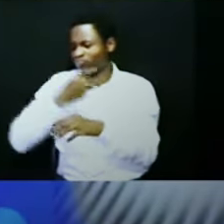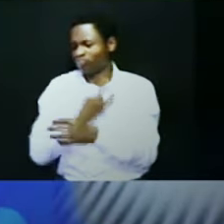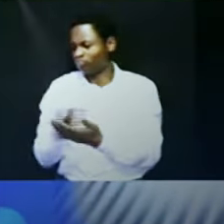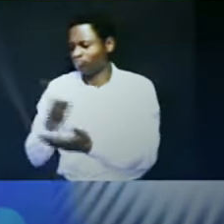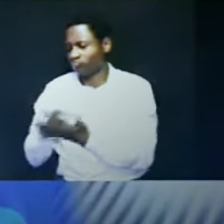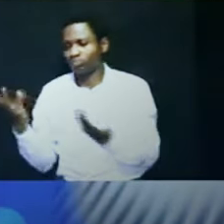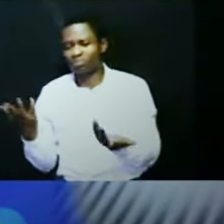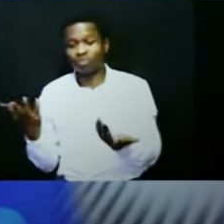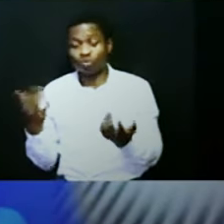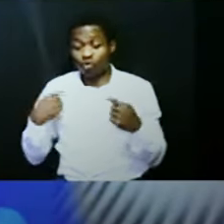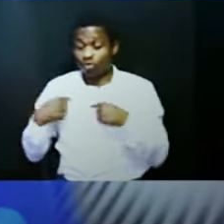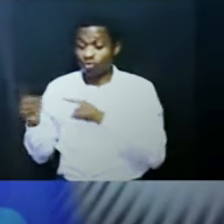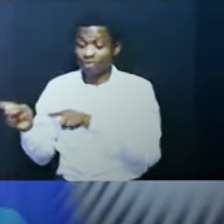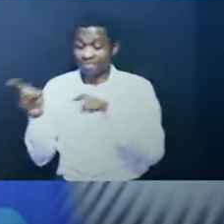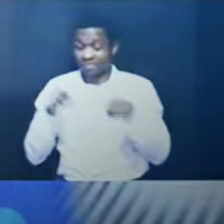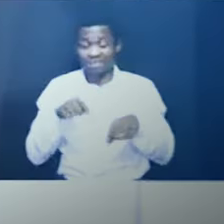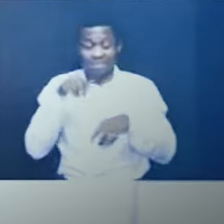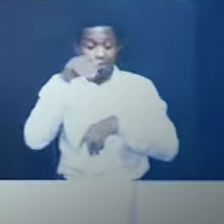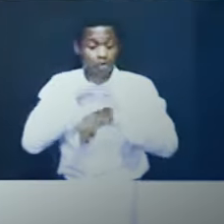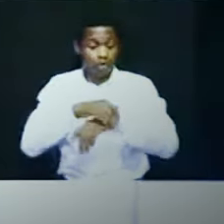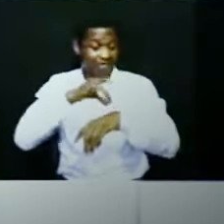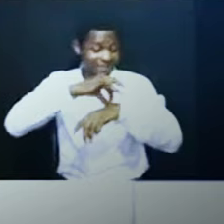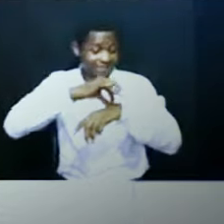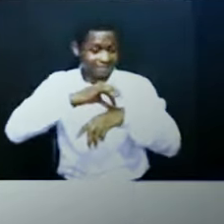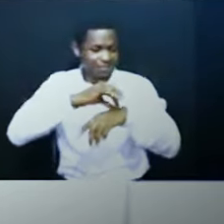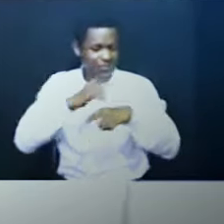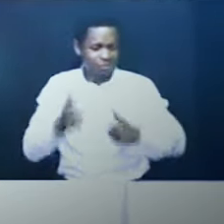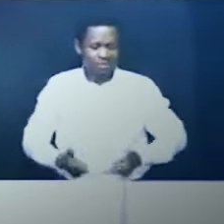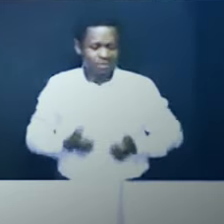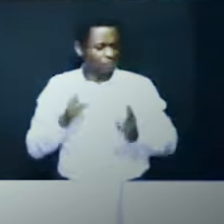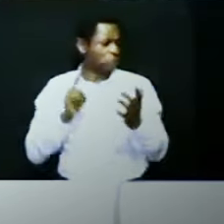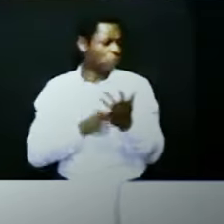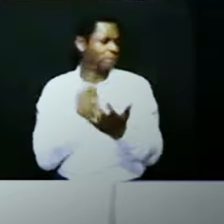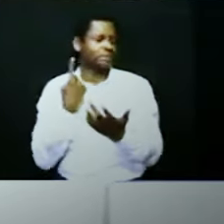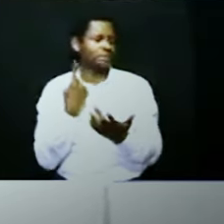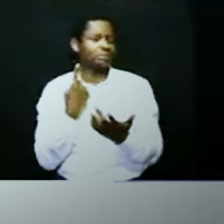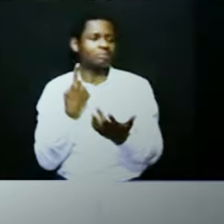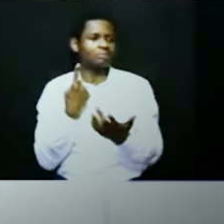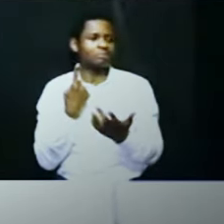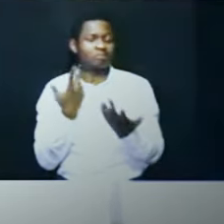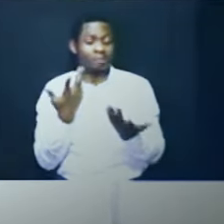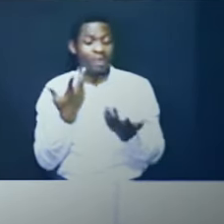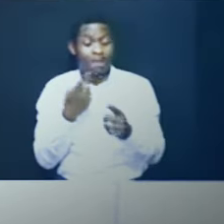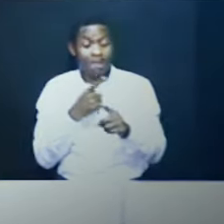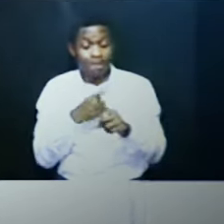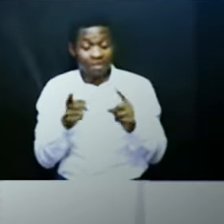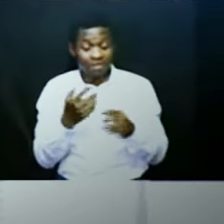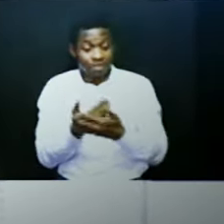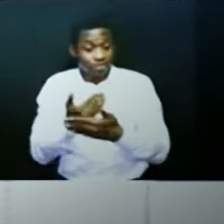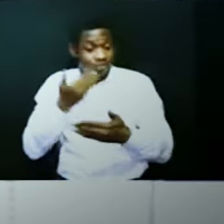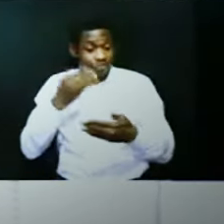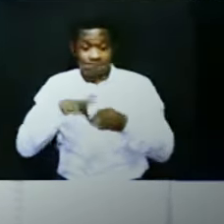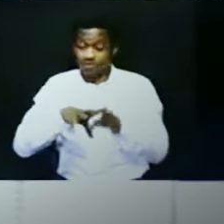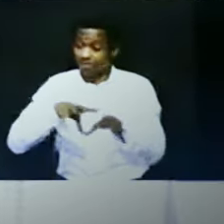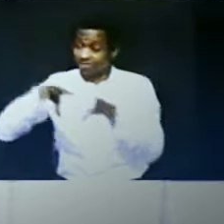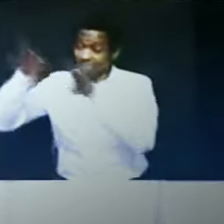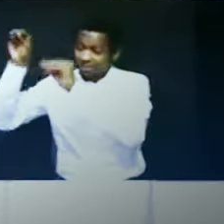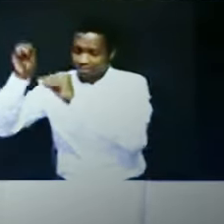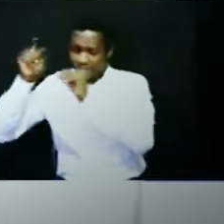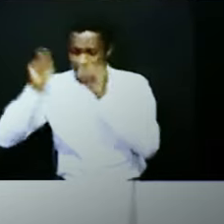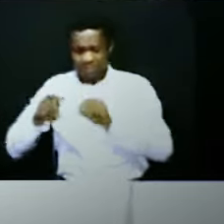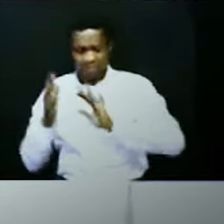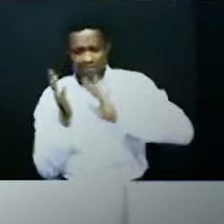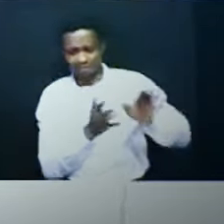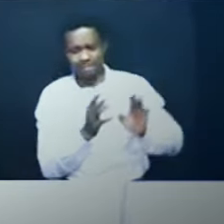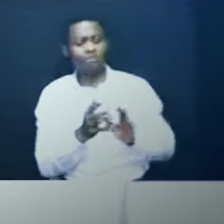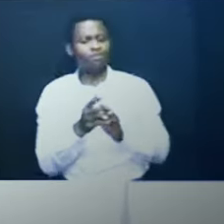this planet just to live once. Yeah, but before we leave, we need to leave behind a better